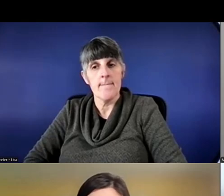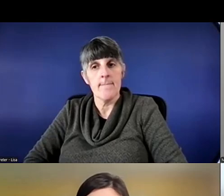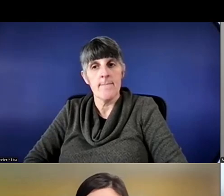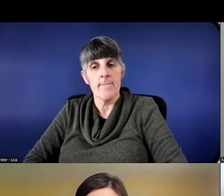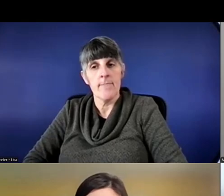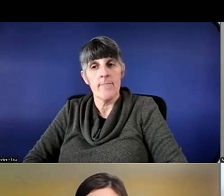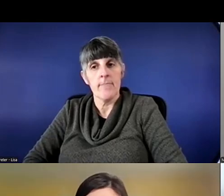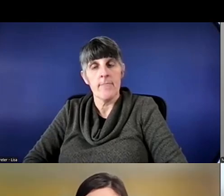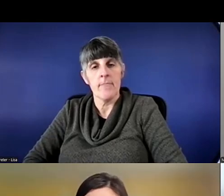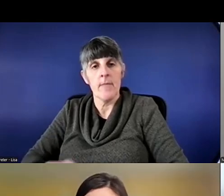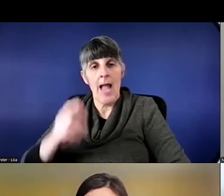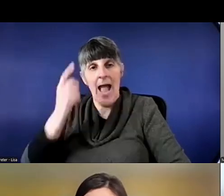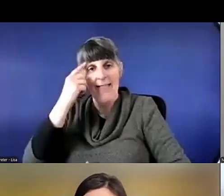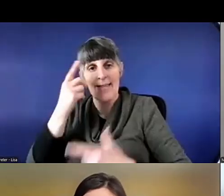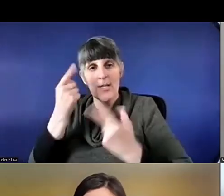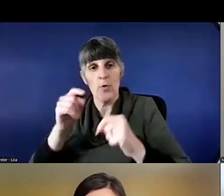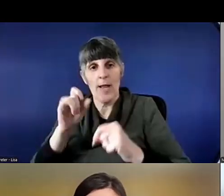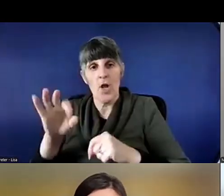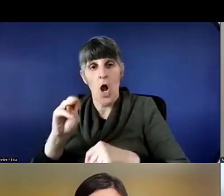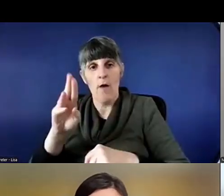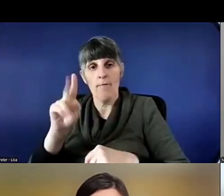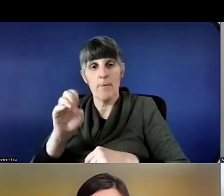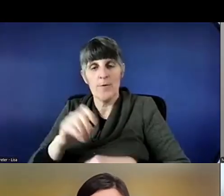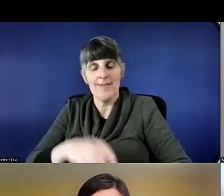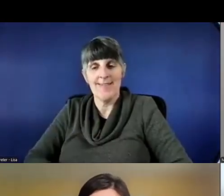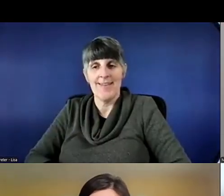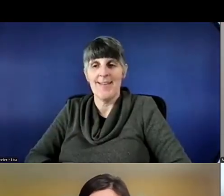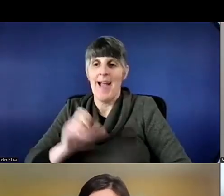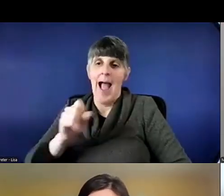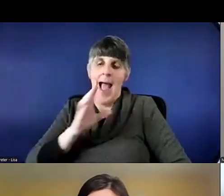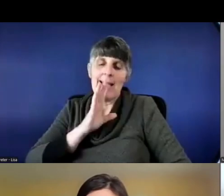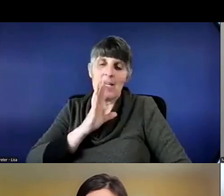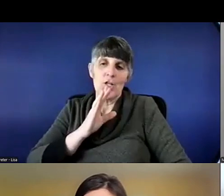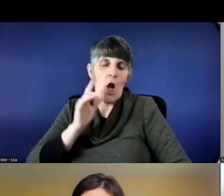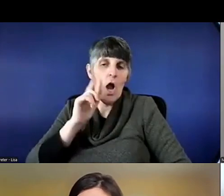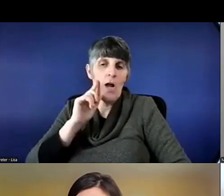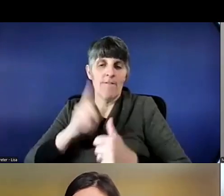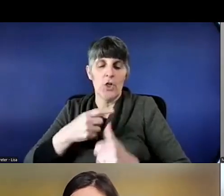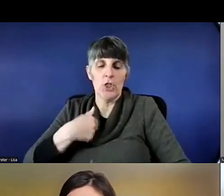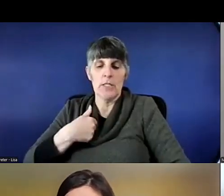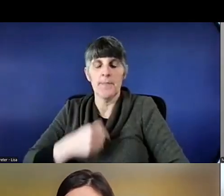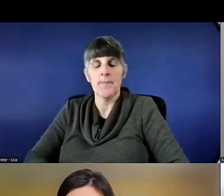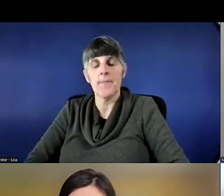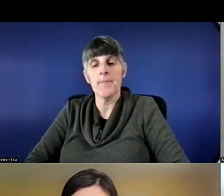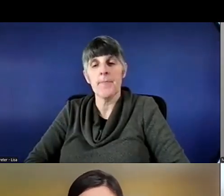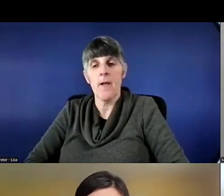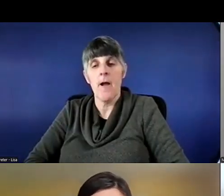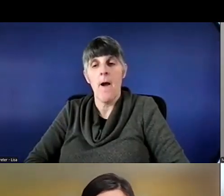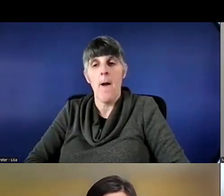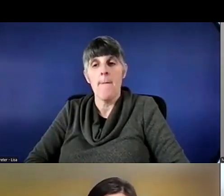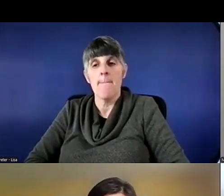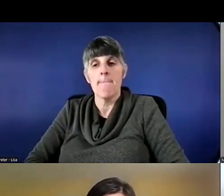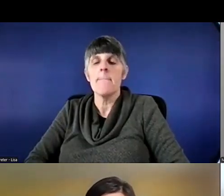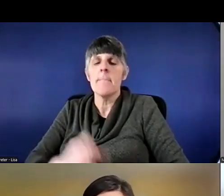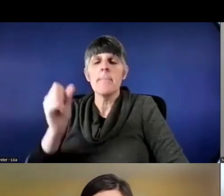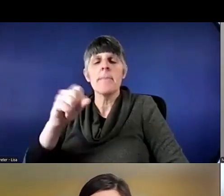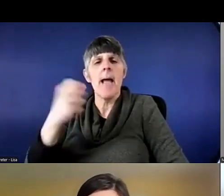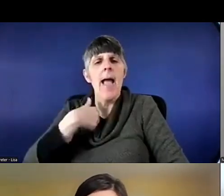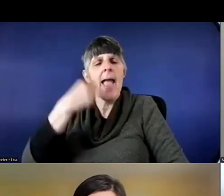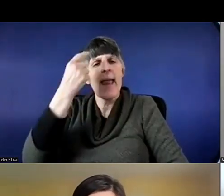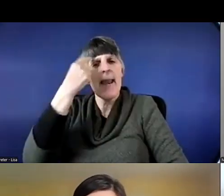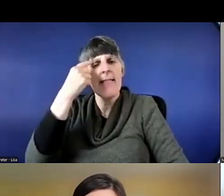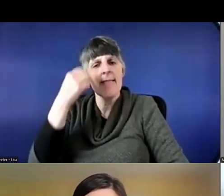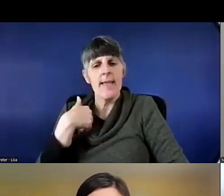I think Michael's trying to take himself off mute. I could talk first. Yeah, and I think there's